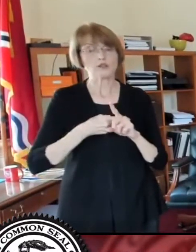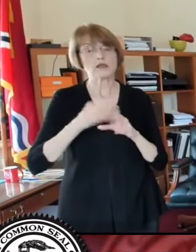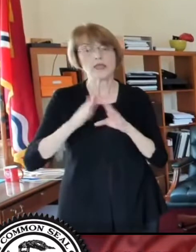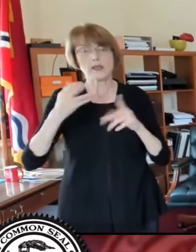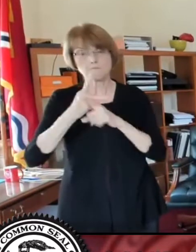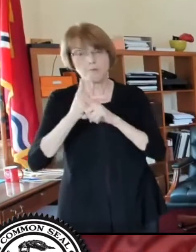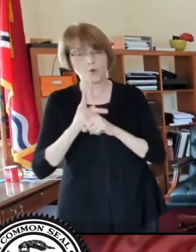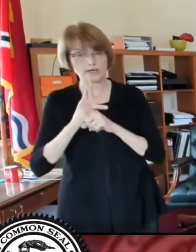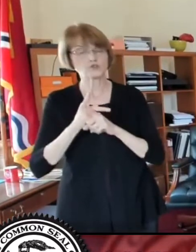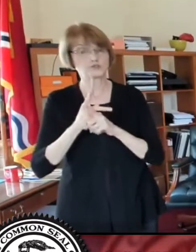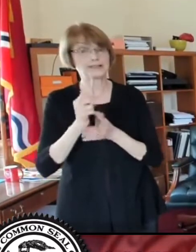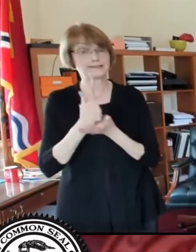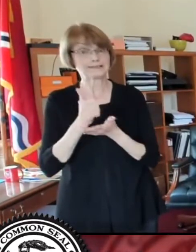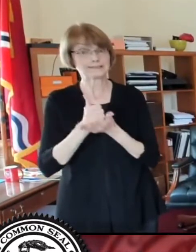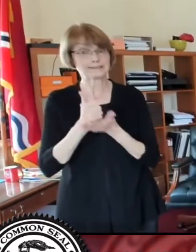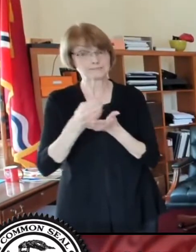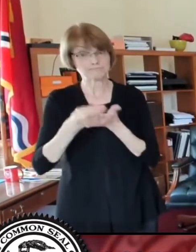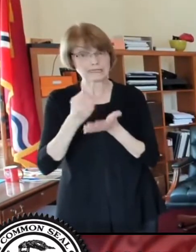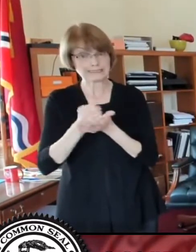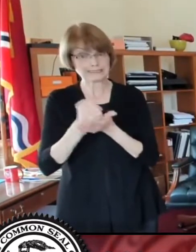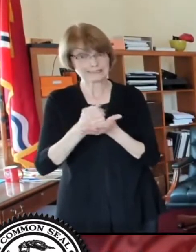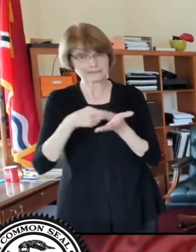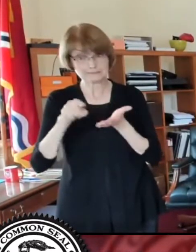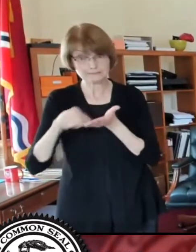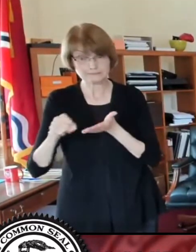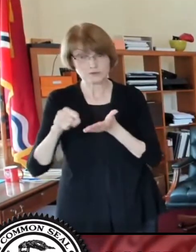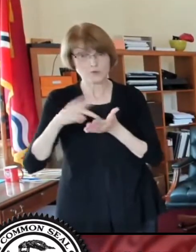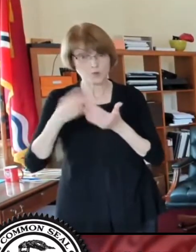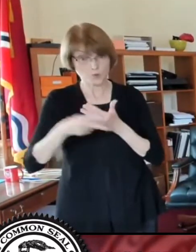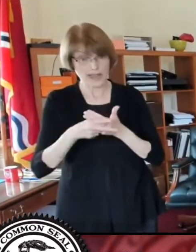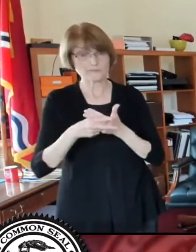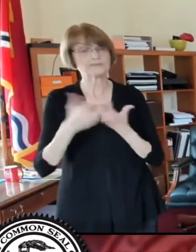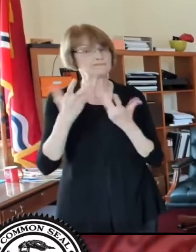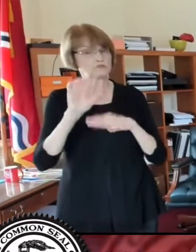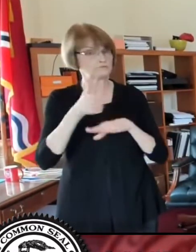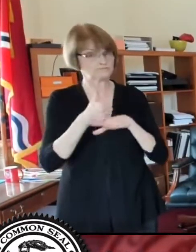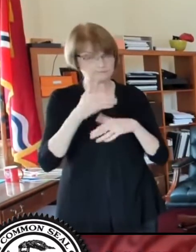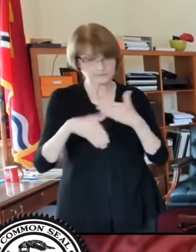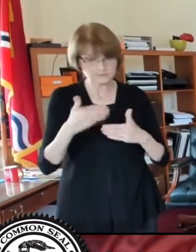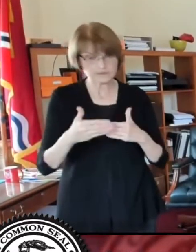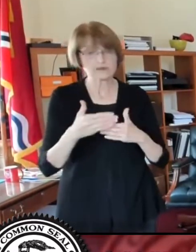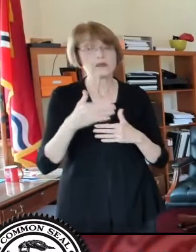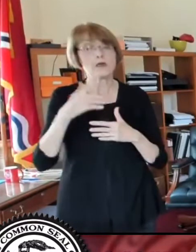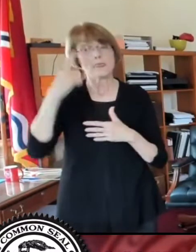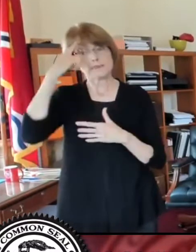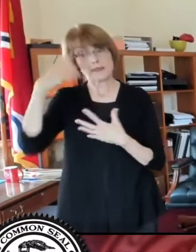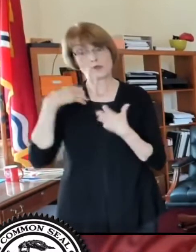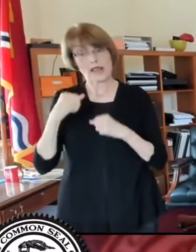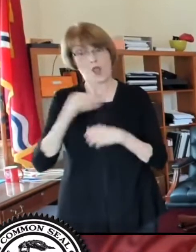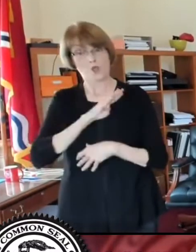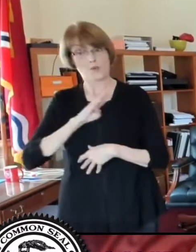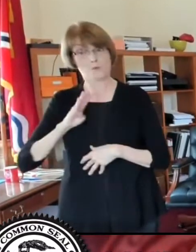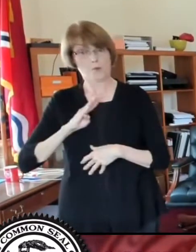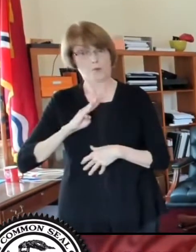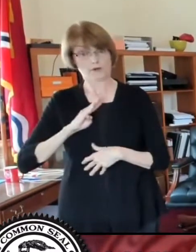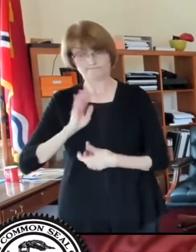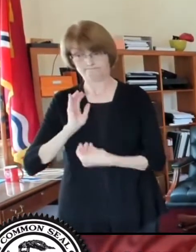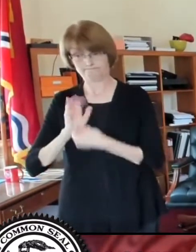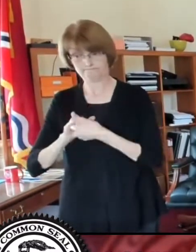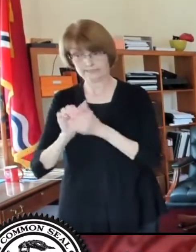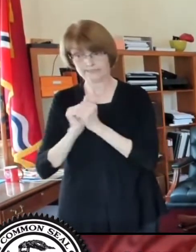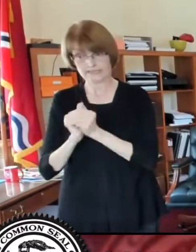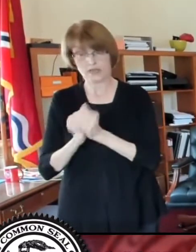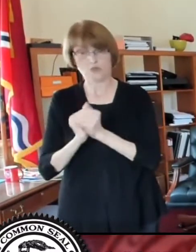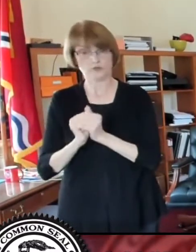program. And today we are working with the Mental Health Board to roll out $1.5 million worth of assistance for